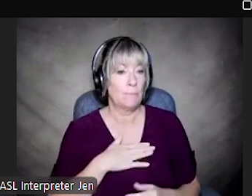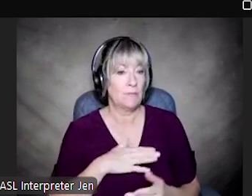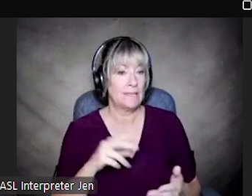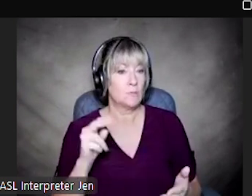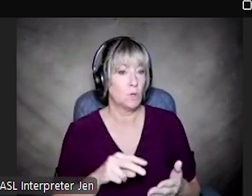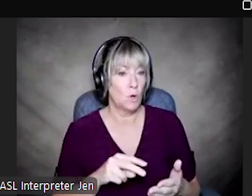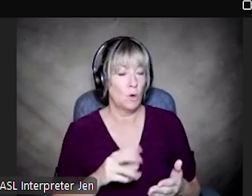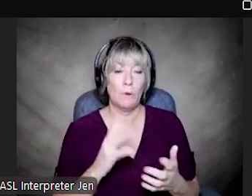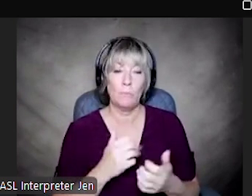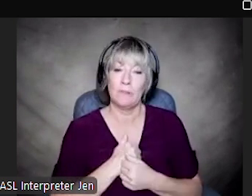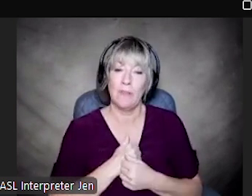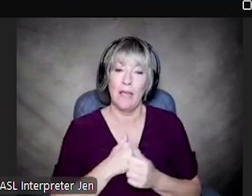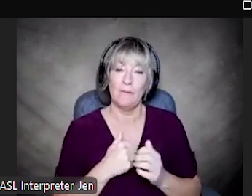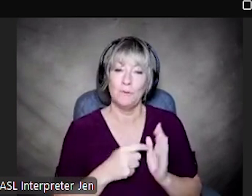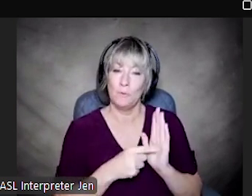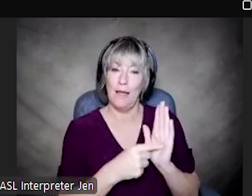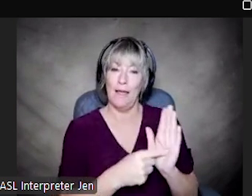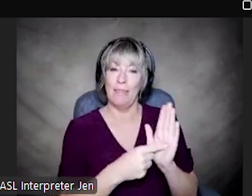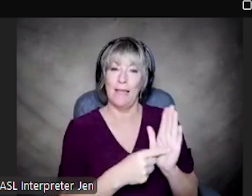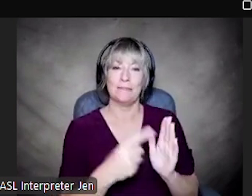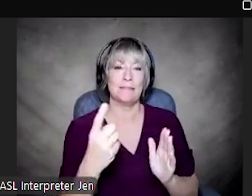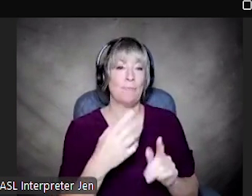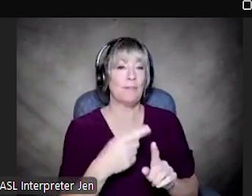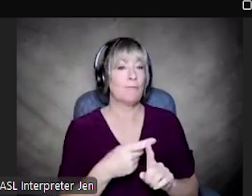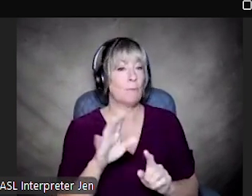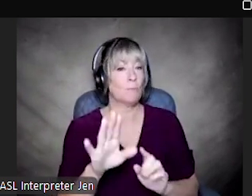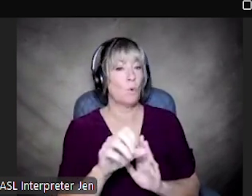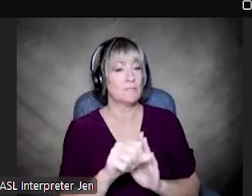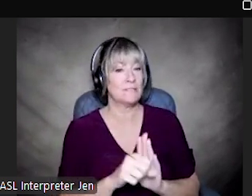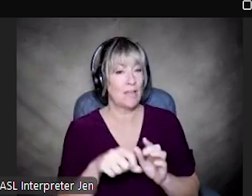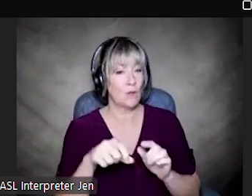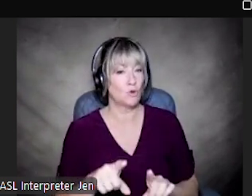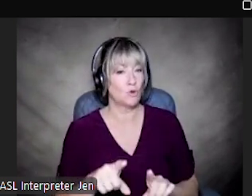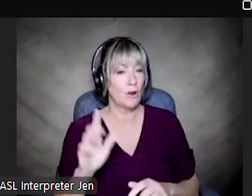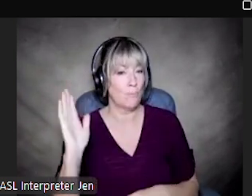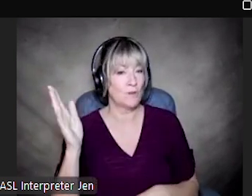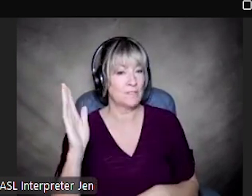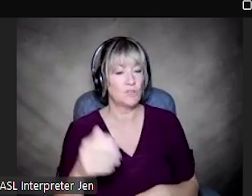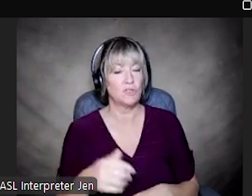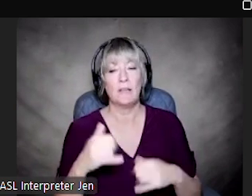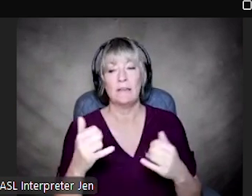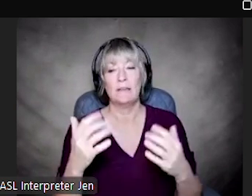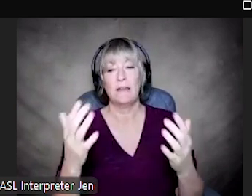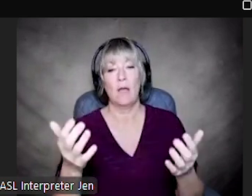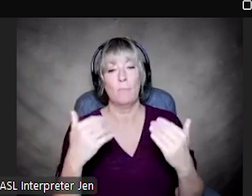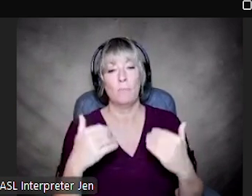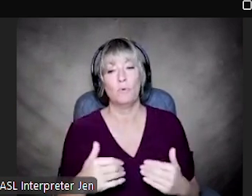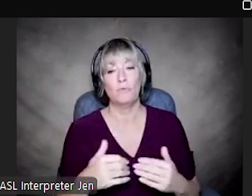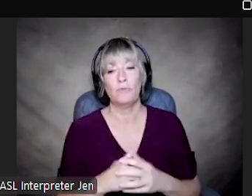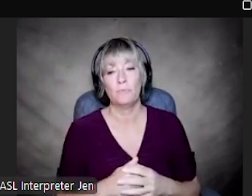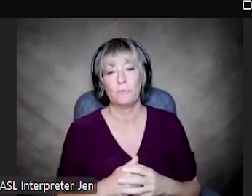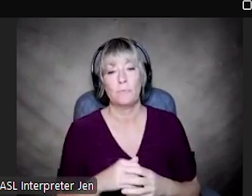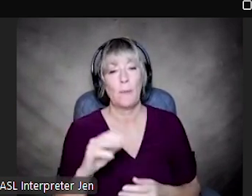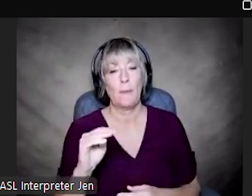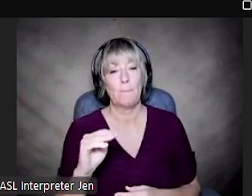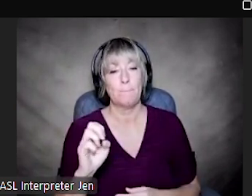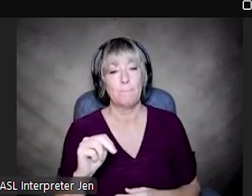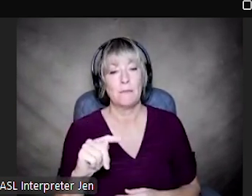and we would love to highlight something from your state during a feature presentation. We're now going to move to